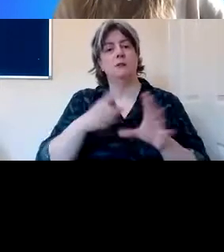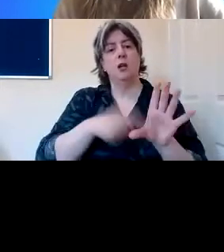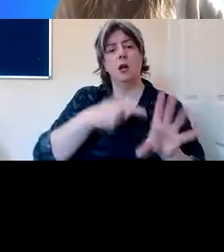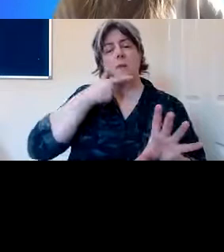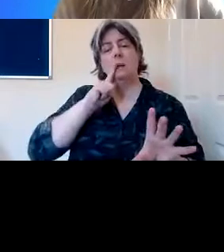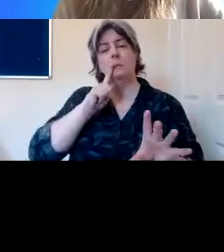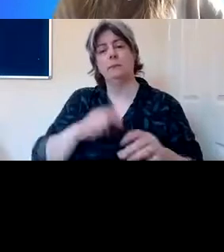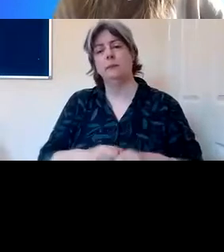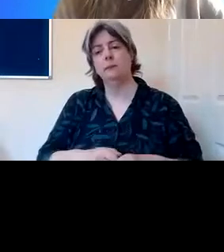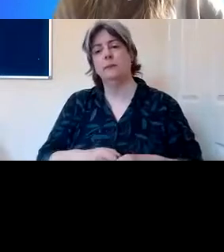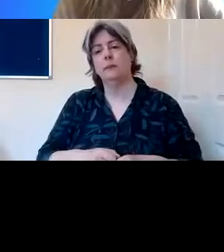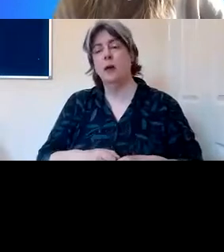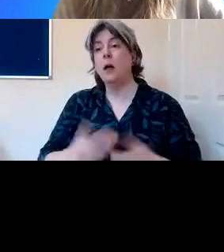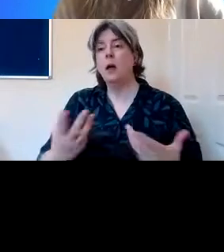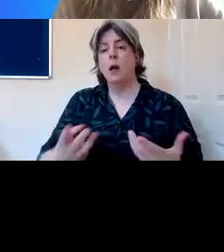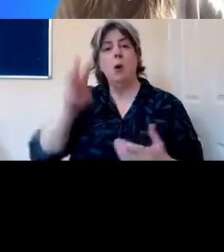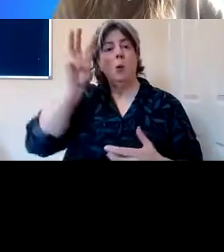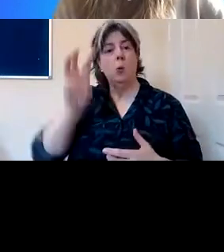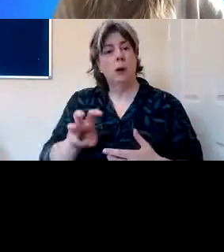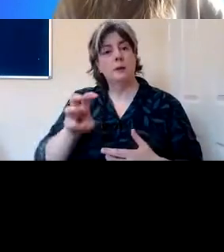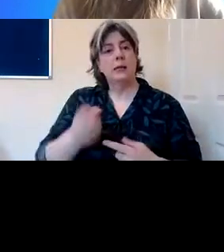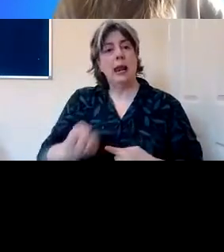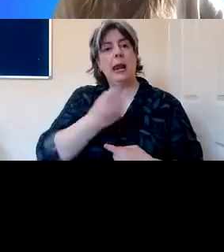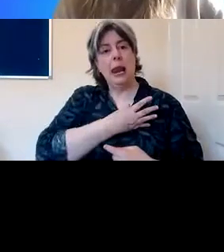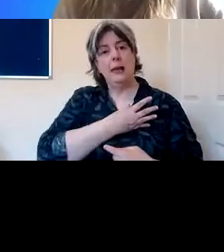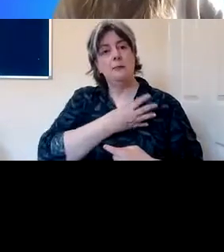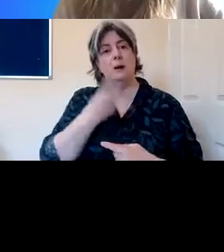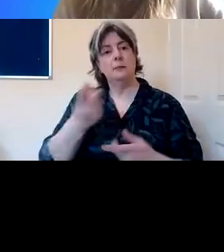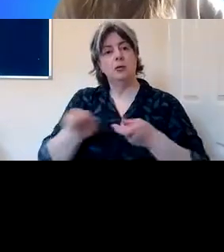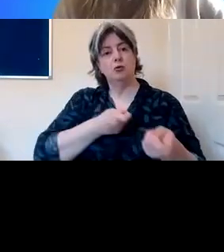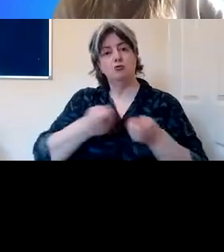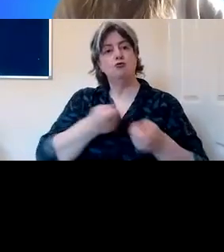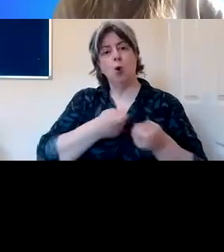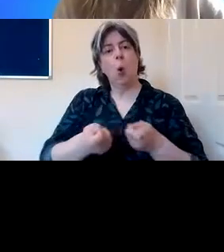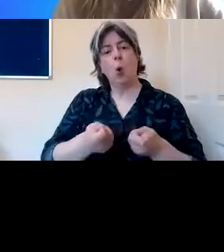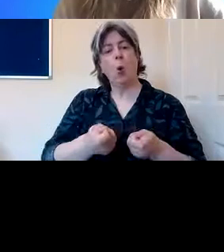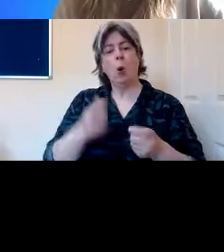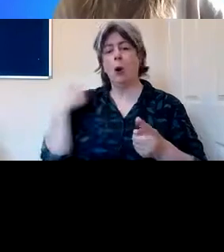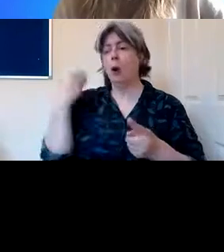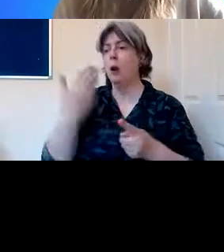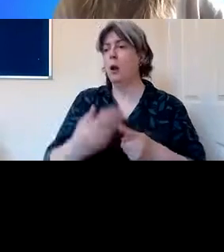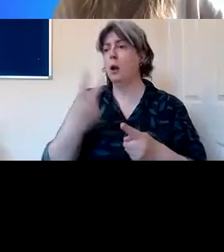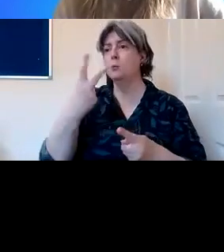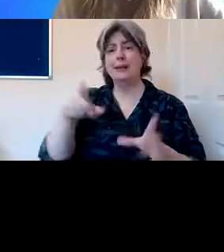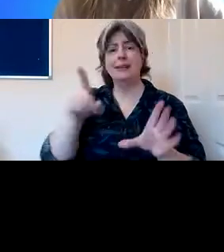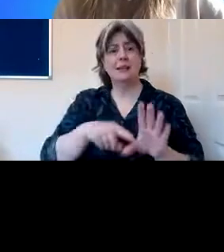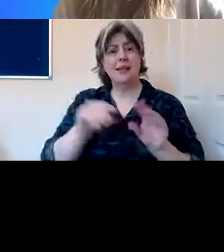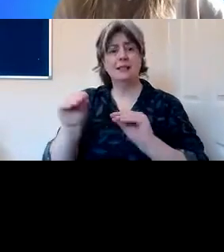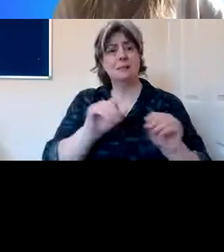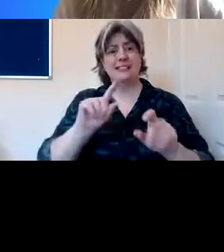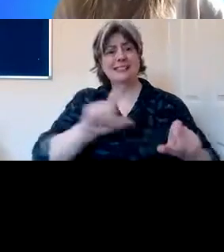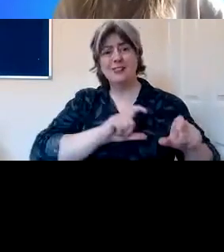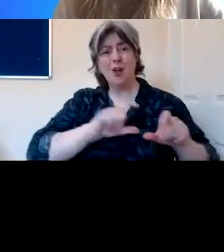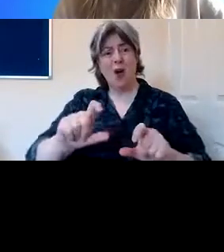Labour has been in control of Wales's education system since the end of the 20th century, but still cannot deliver educational excellence for our